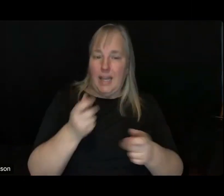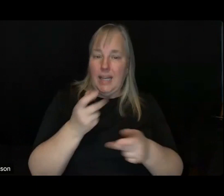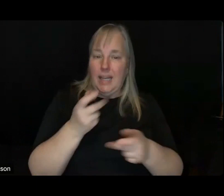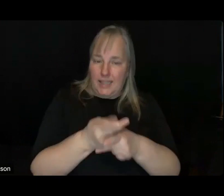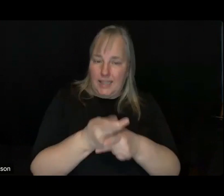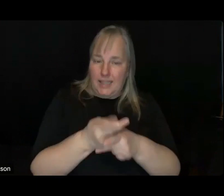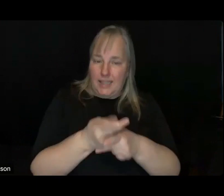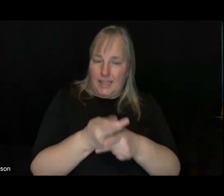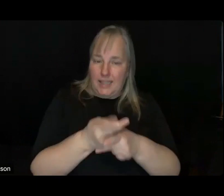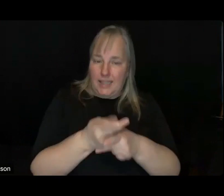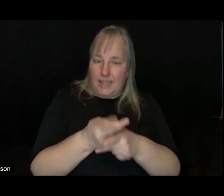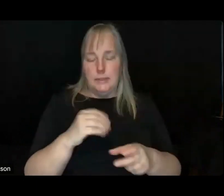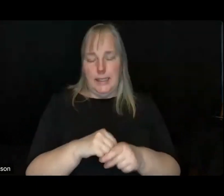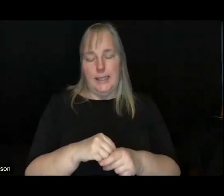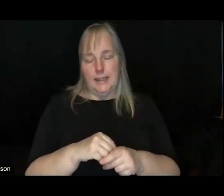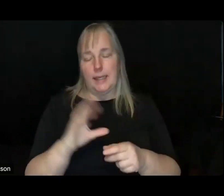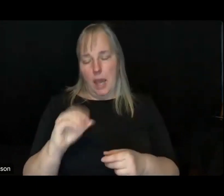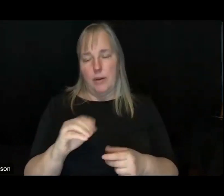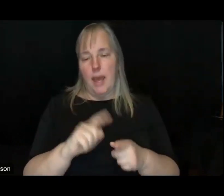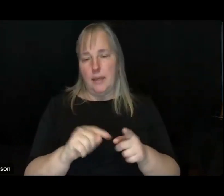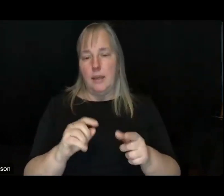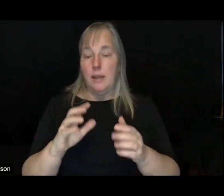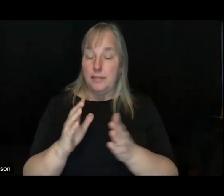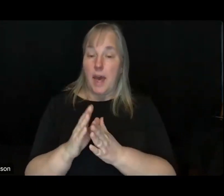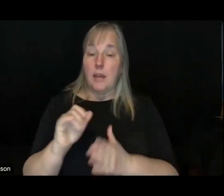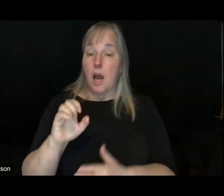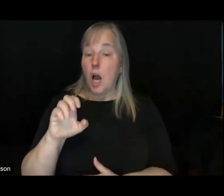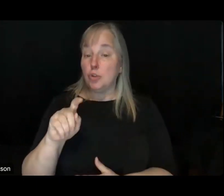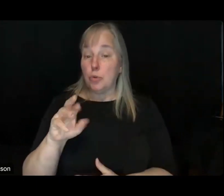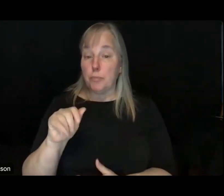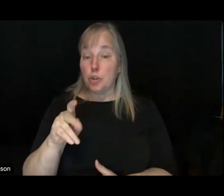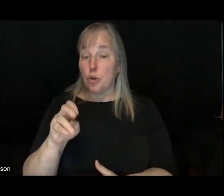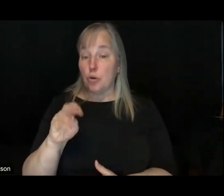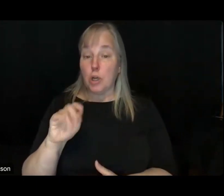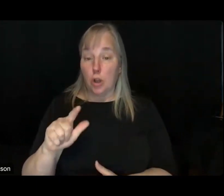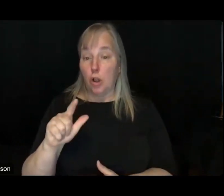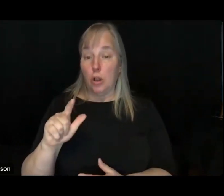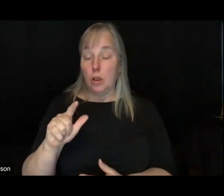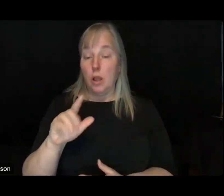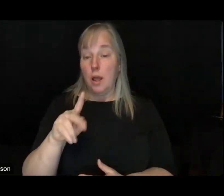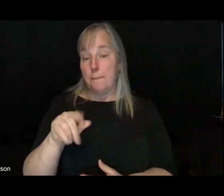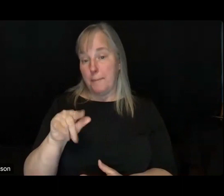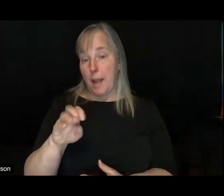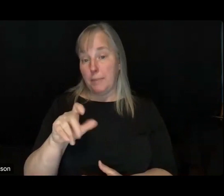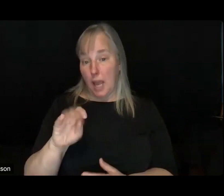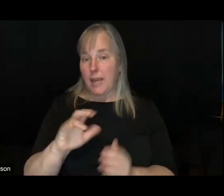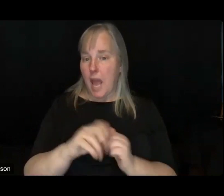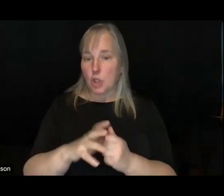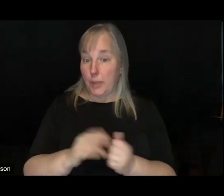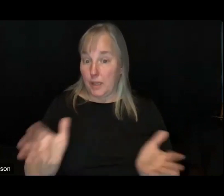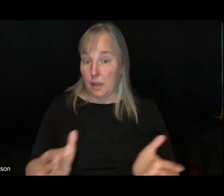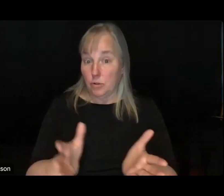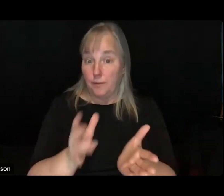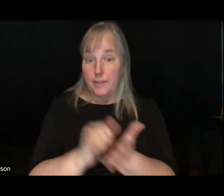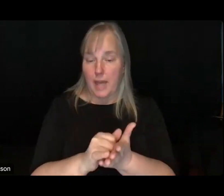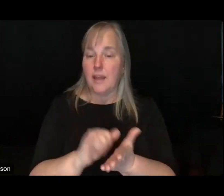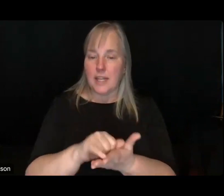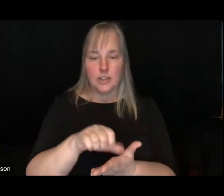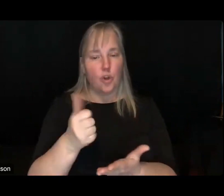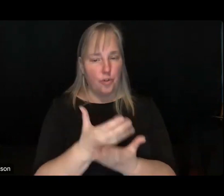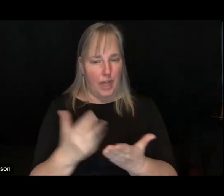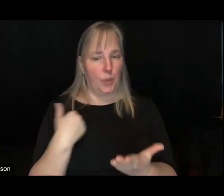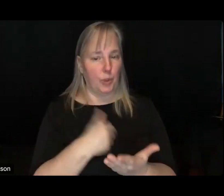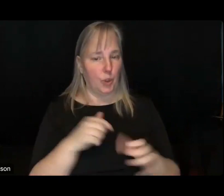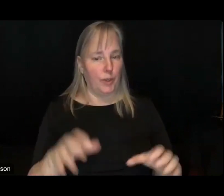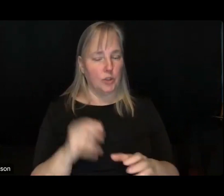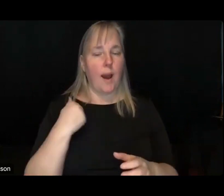get that entrepreneurial pipeline? How do we cultivate that entrepreneurial pipeline? So that's another thing that we're doing. And so I have several